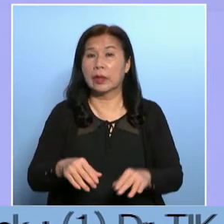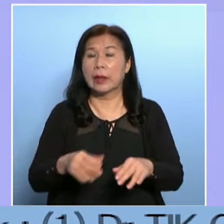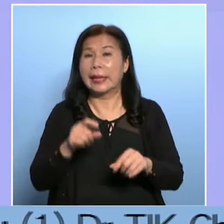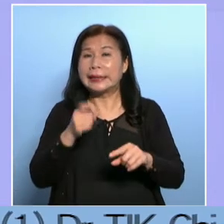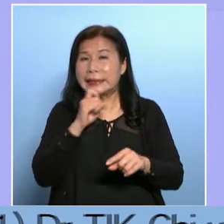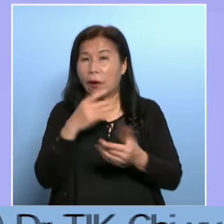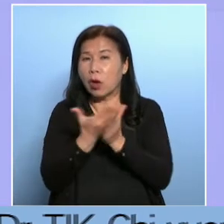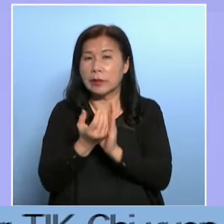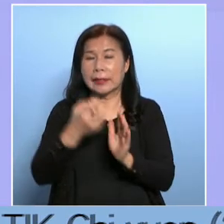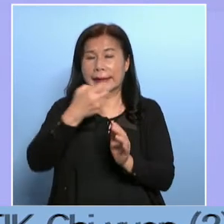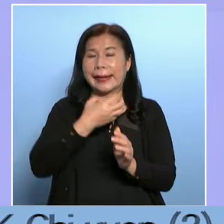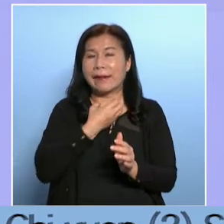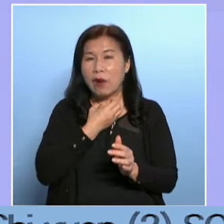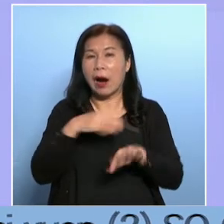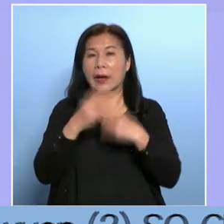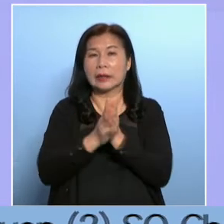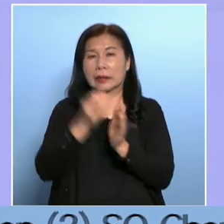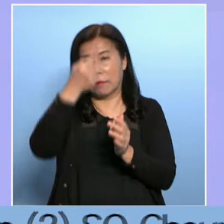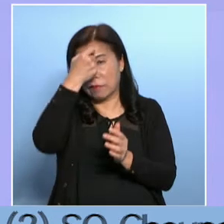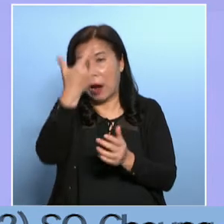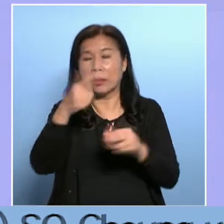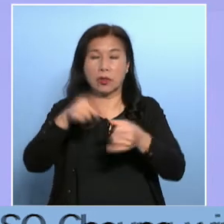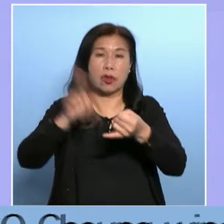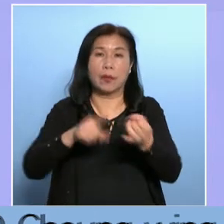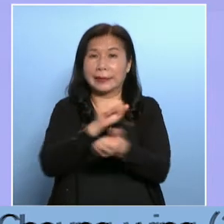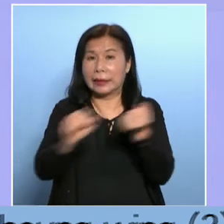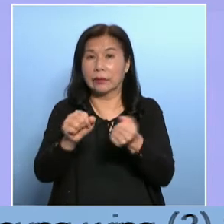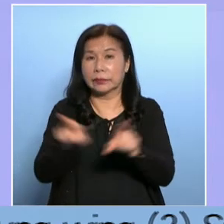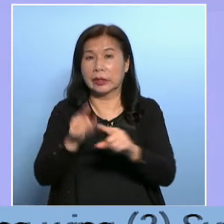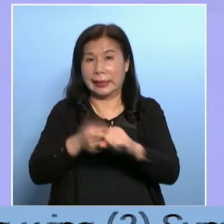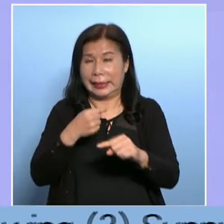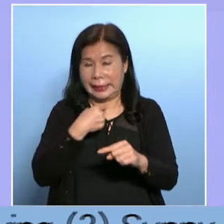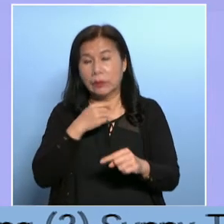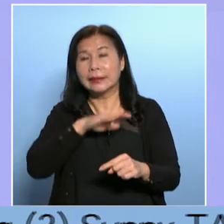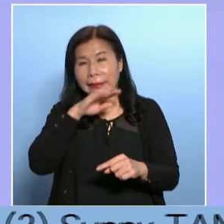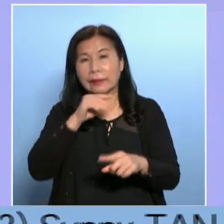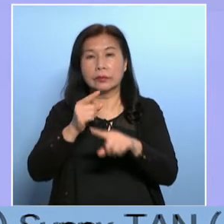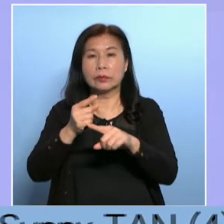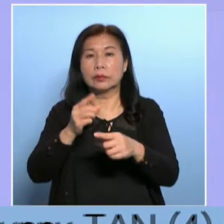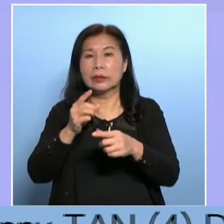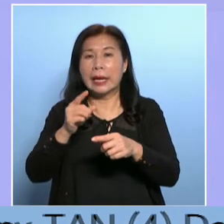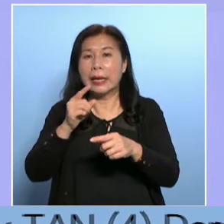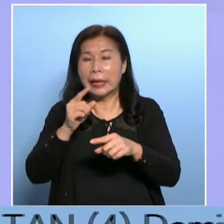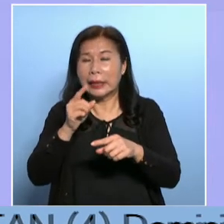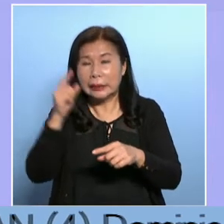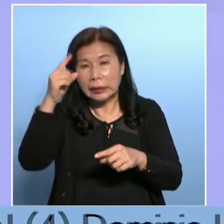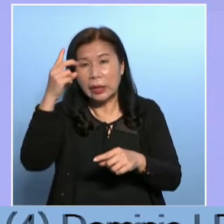central government, we can resolve all these bottlenecks. However, it will take